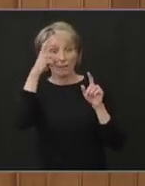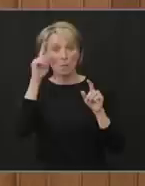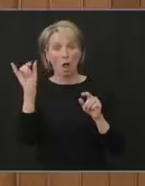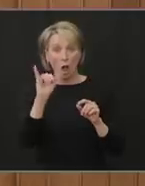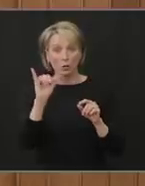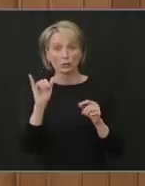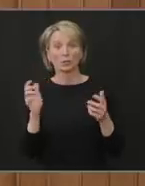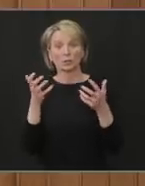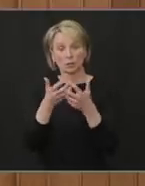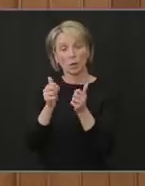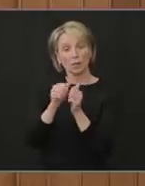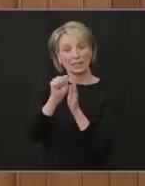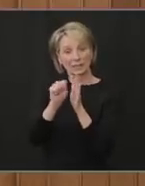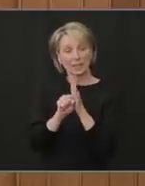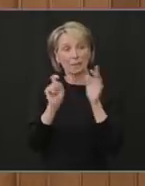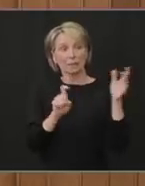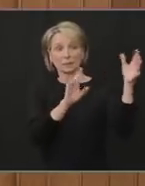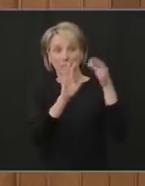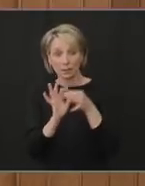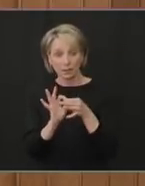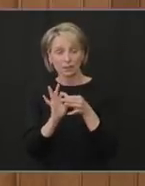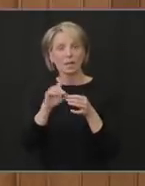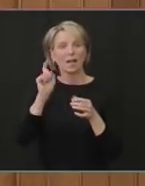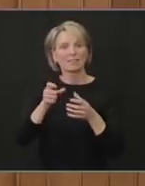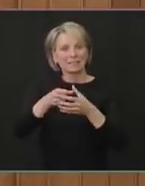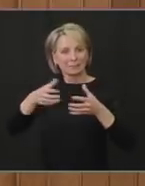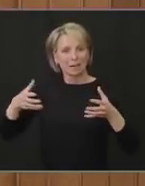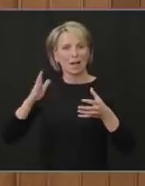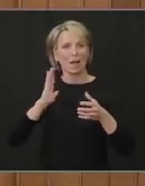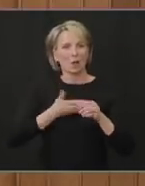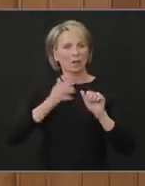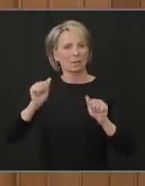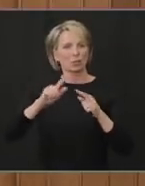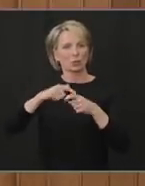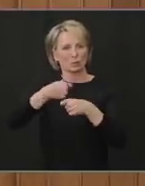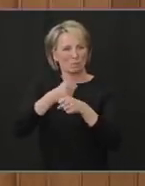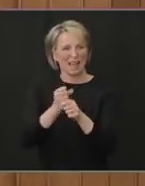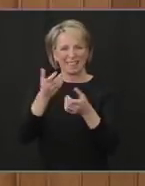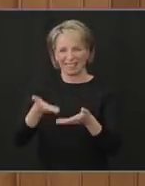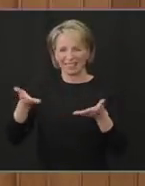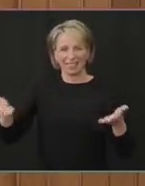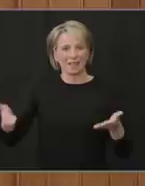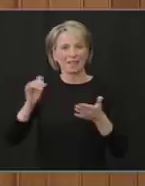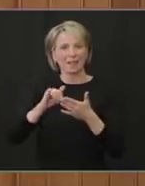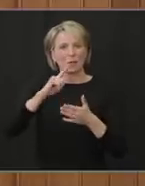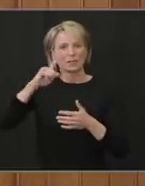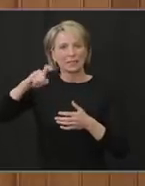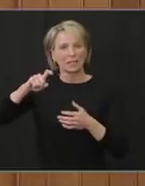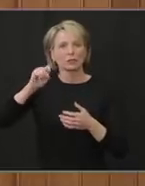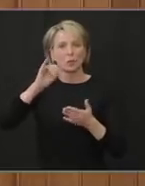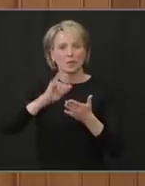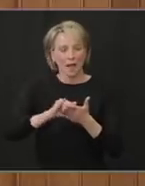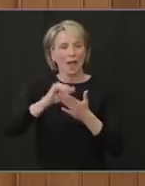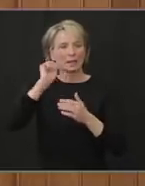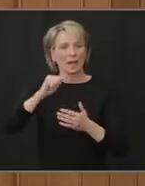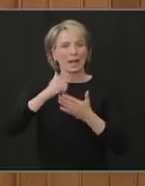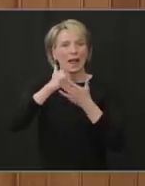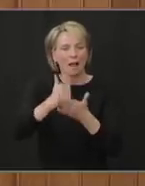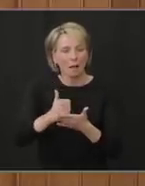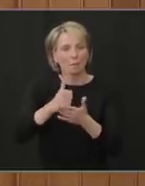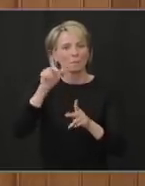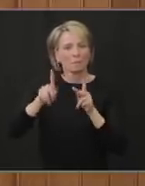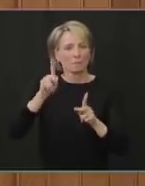in conjunction with state governments, is to dramatically expand our capacity to make things that are necessary in order to meet the public health